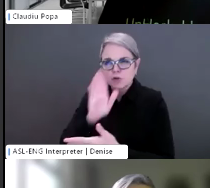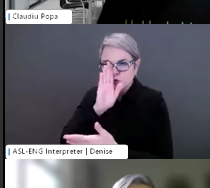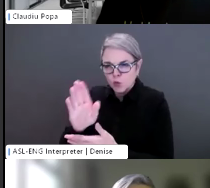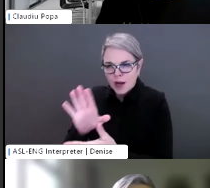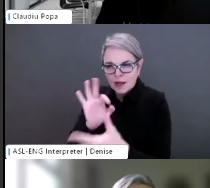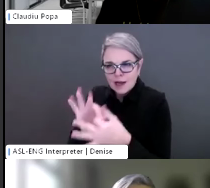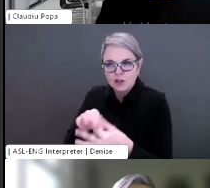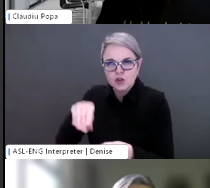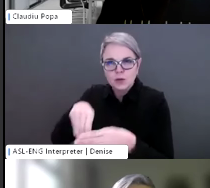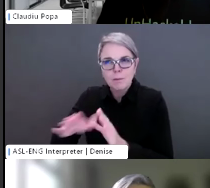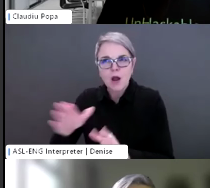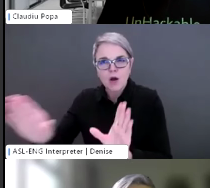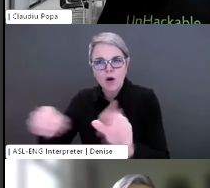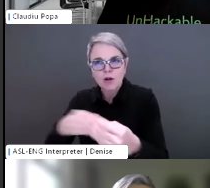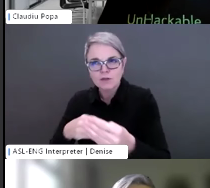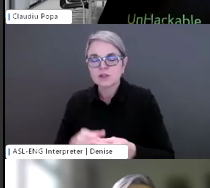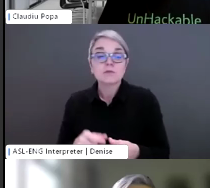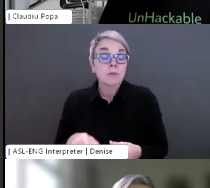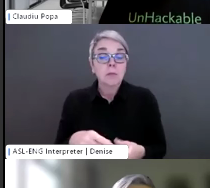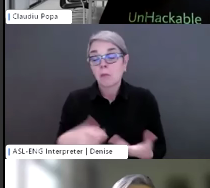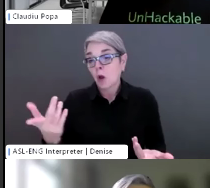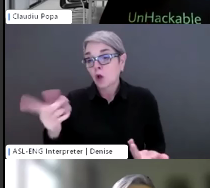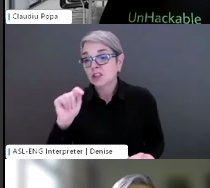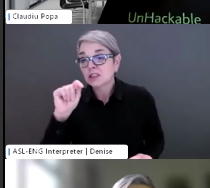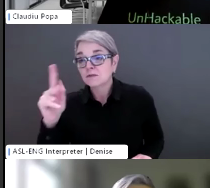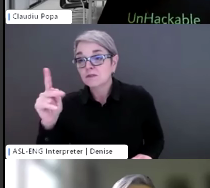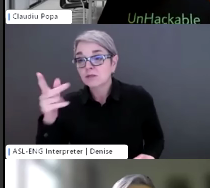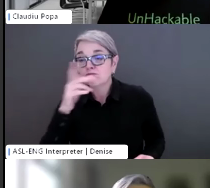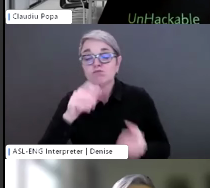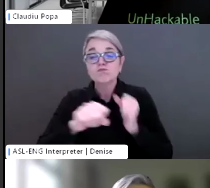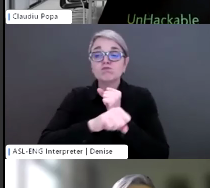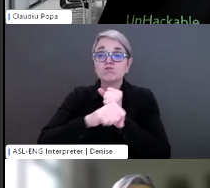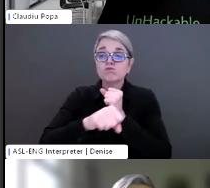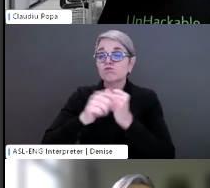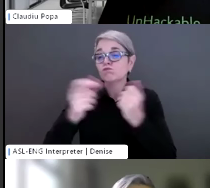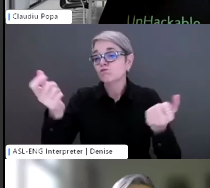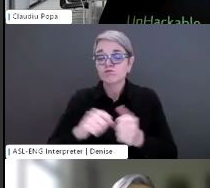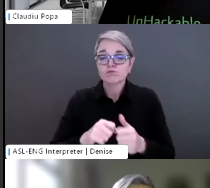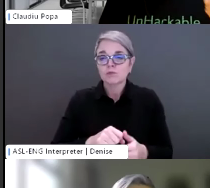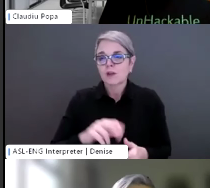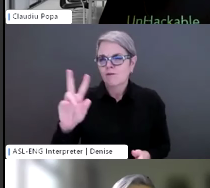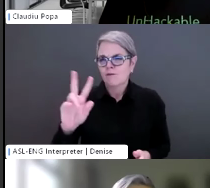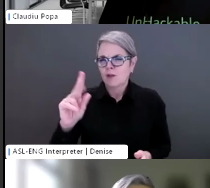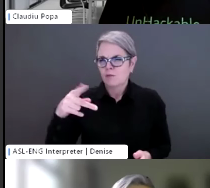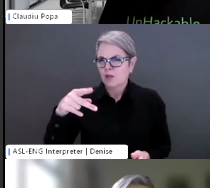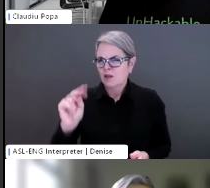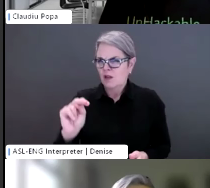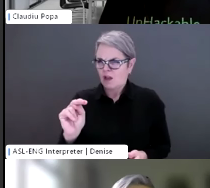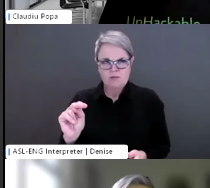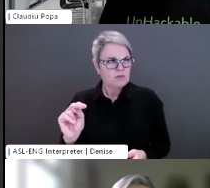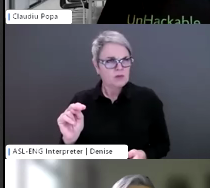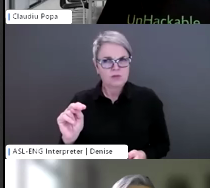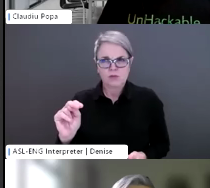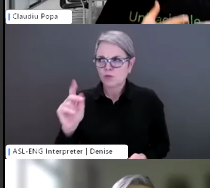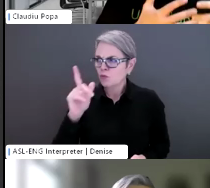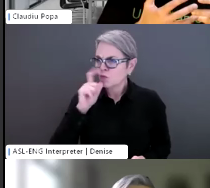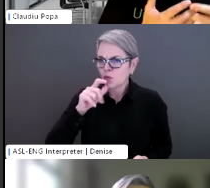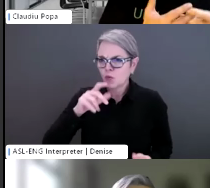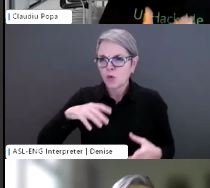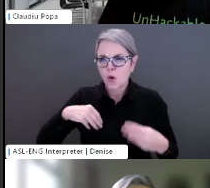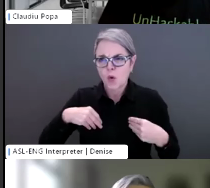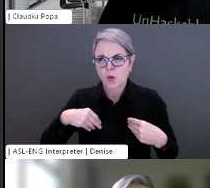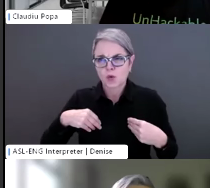as VPNs. And those VPNs are owned by faceless individuals in foreign countries. It must